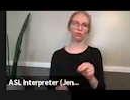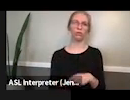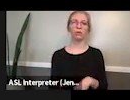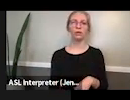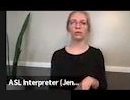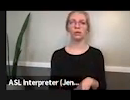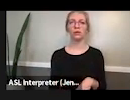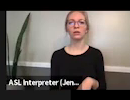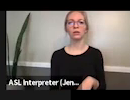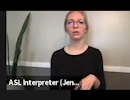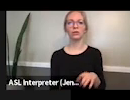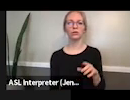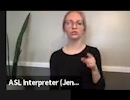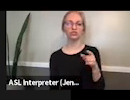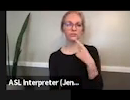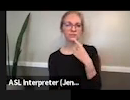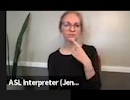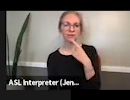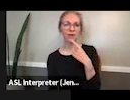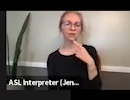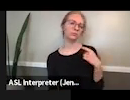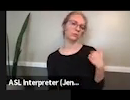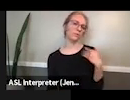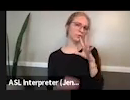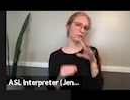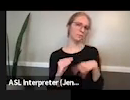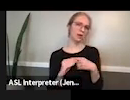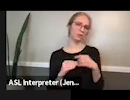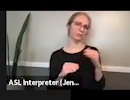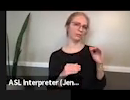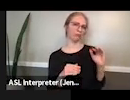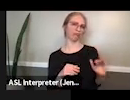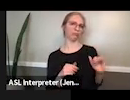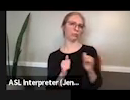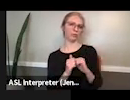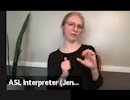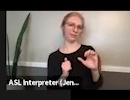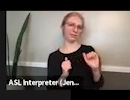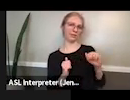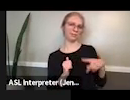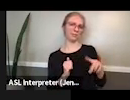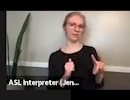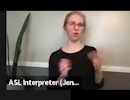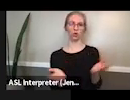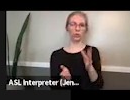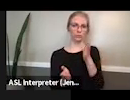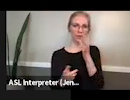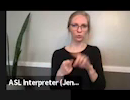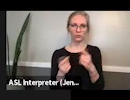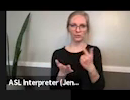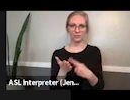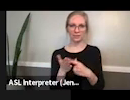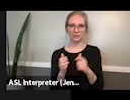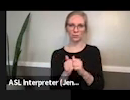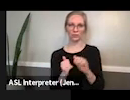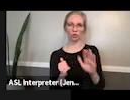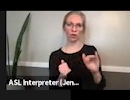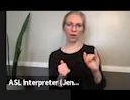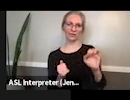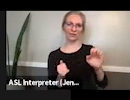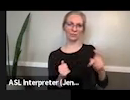Christine makes the comment when we were talking about the little fellow with CAPD. Encourage mom to discuss this with her IEP